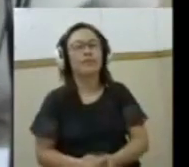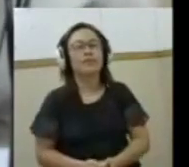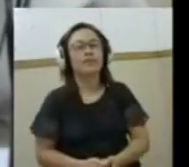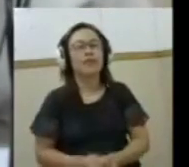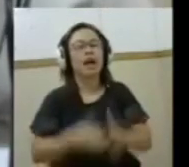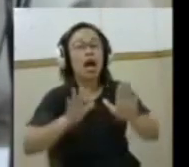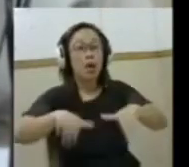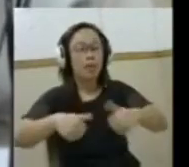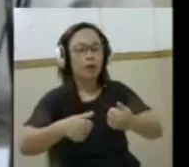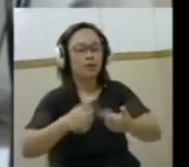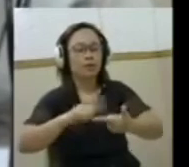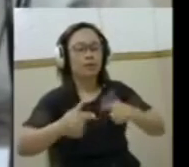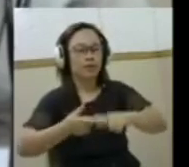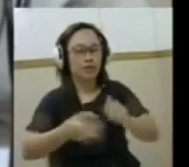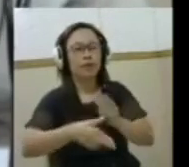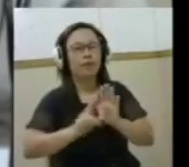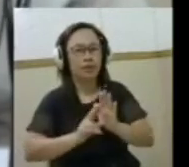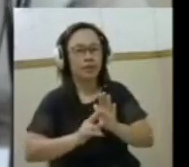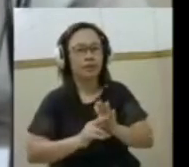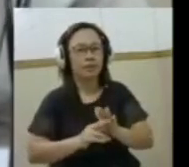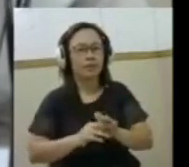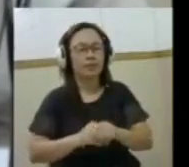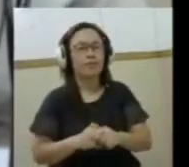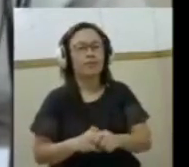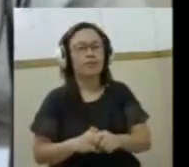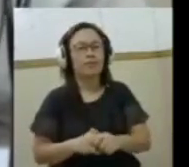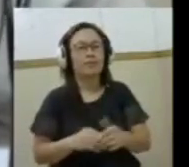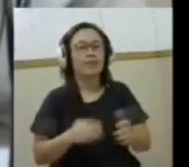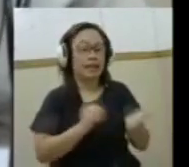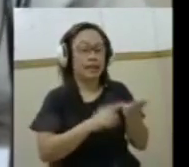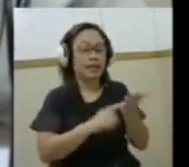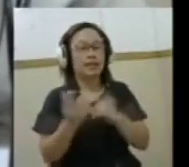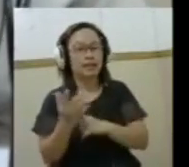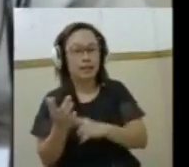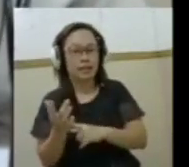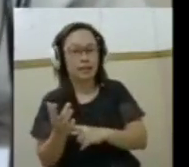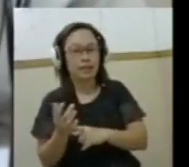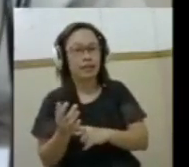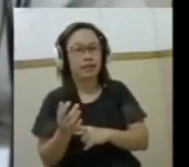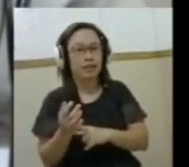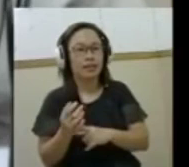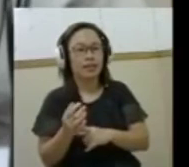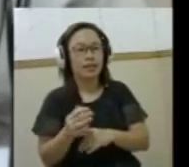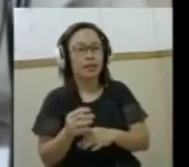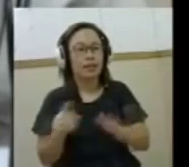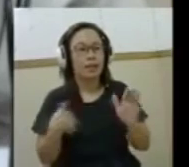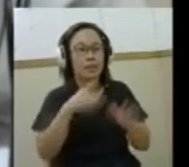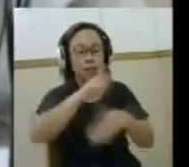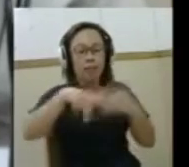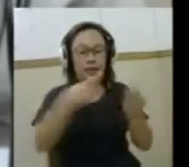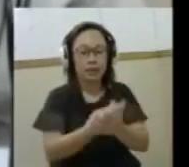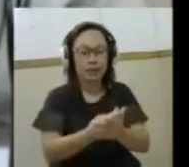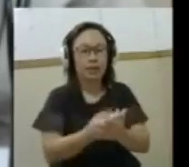literature review? Yes, Janice. It discusses published information. It